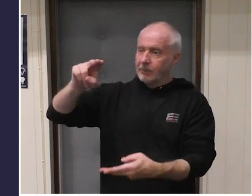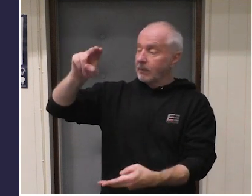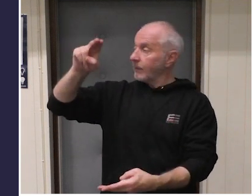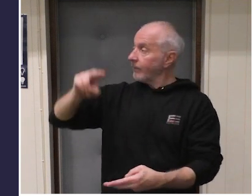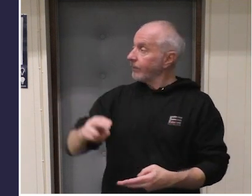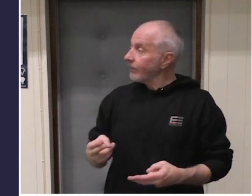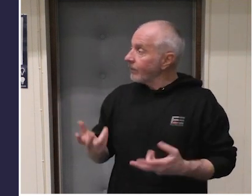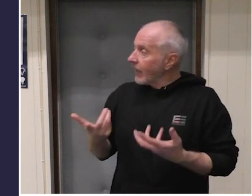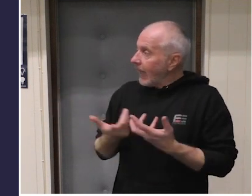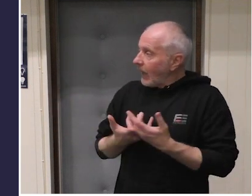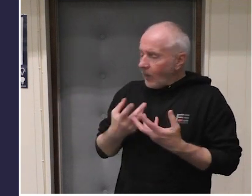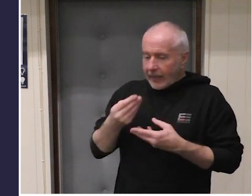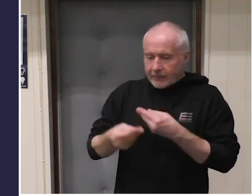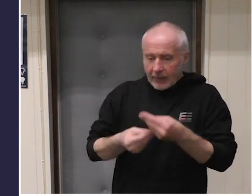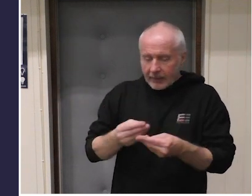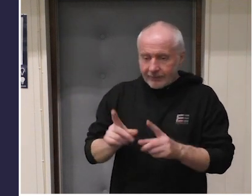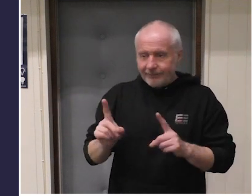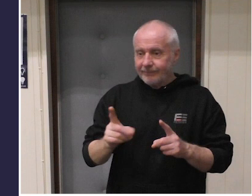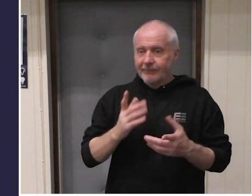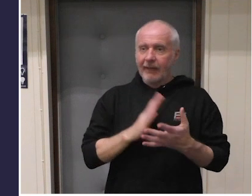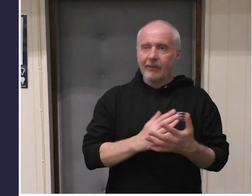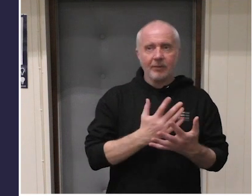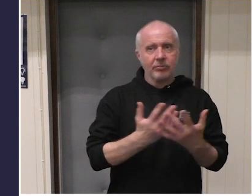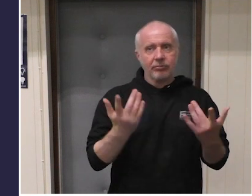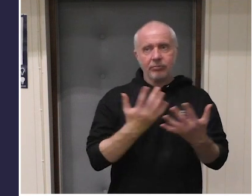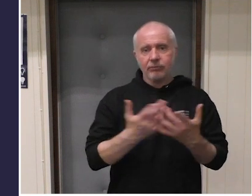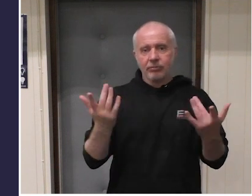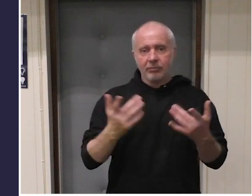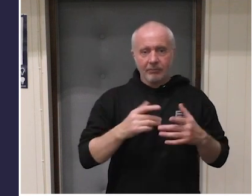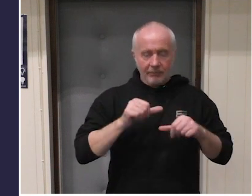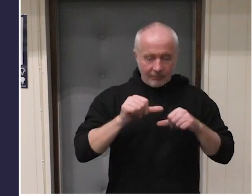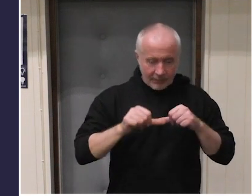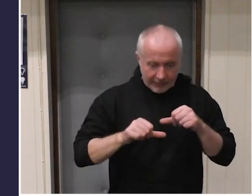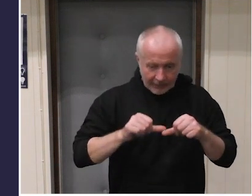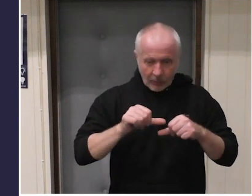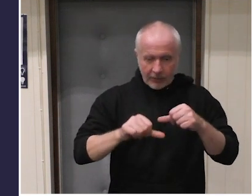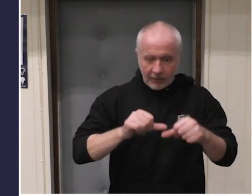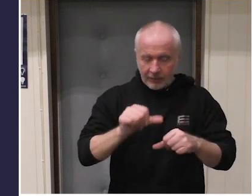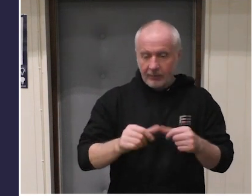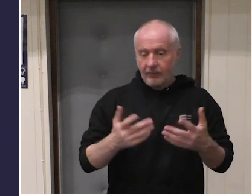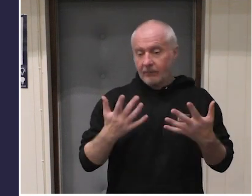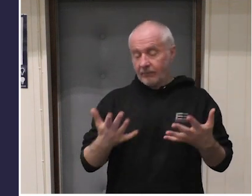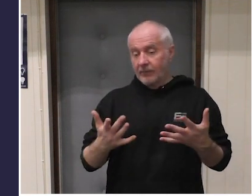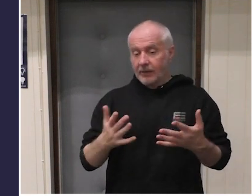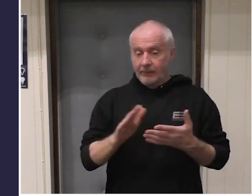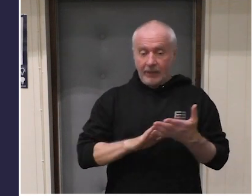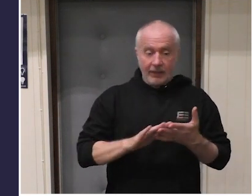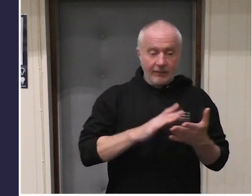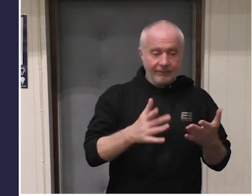You explain that by the fact that there's many, many sequences that give you the same protein fold. Yep. So there's a